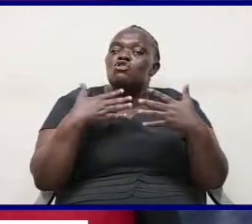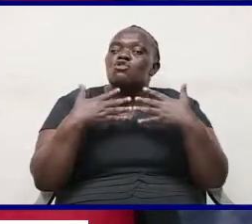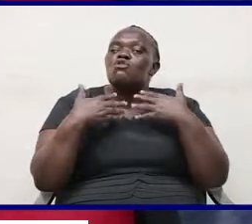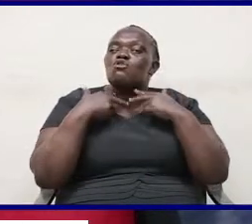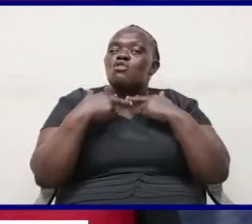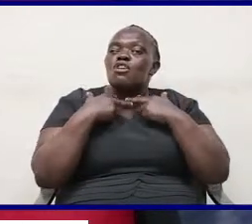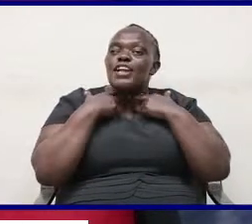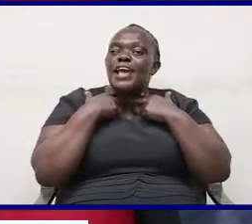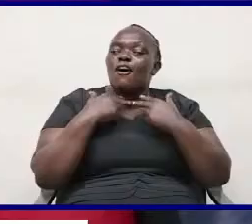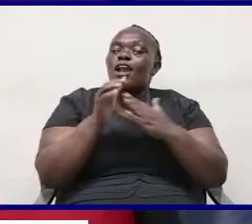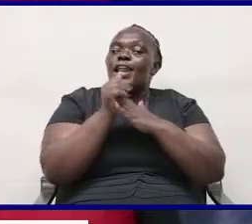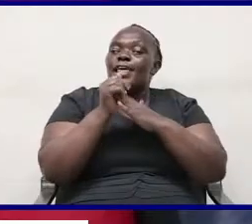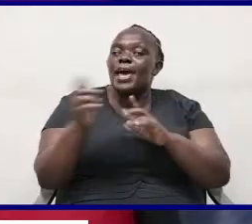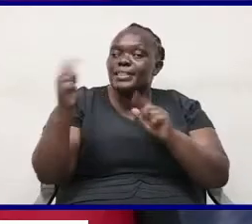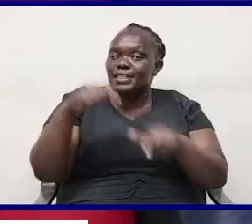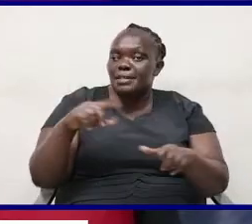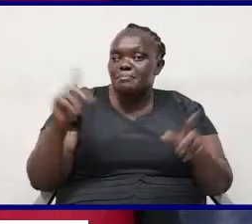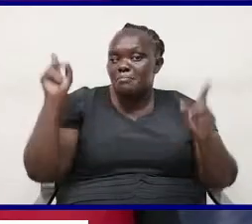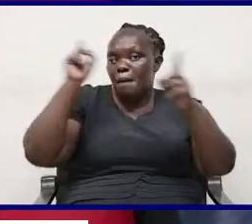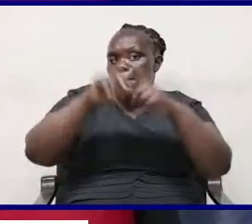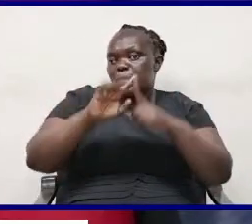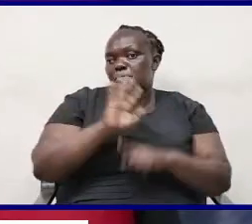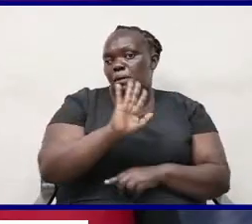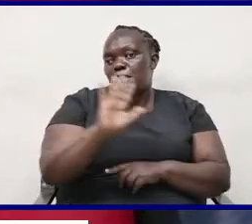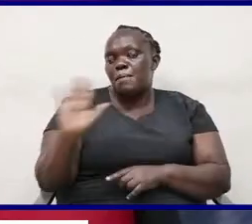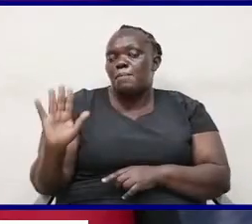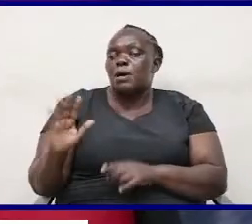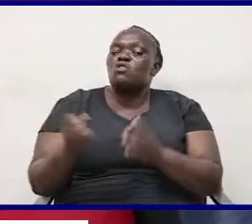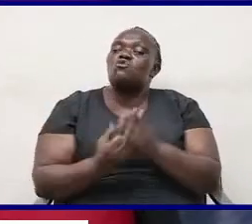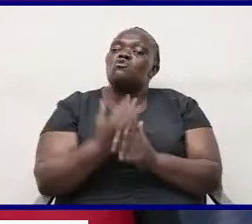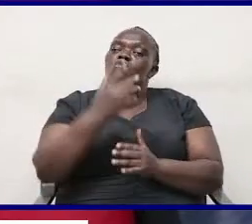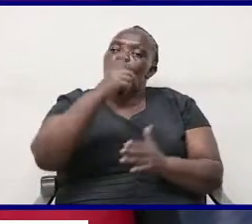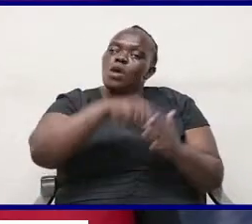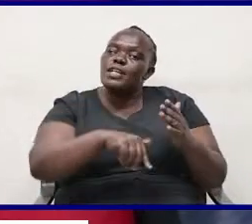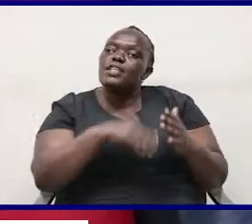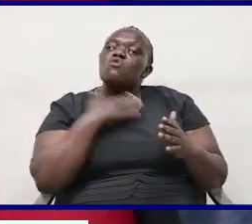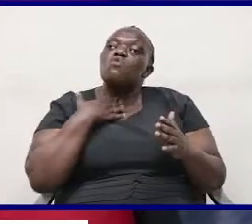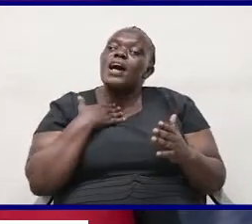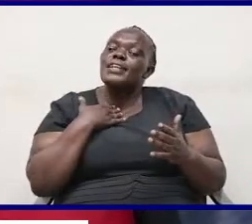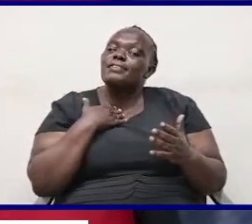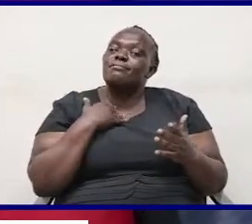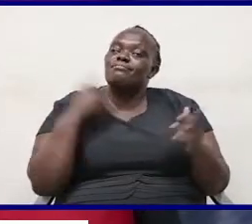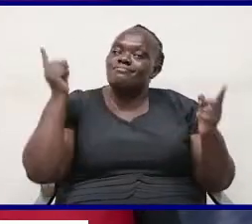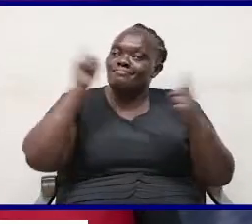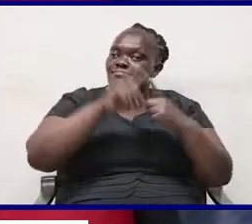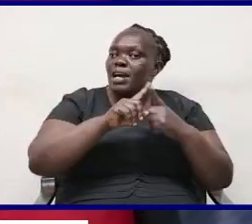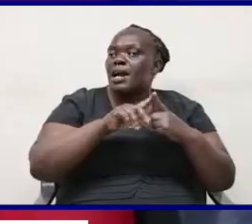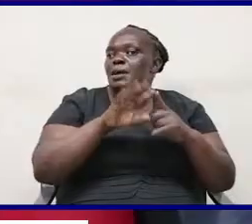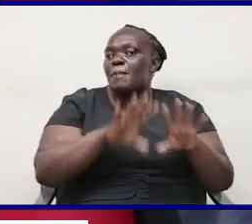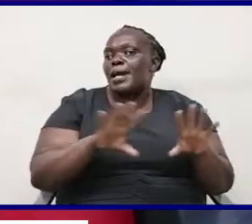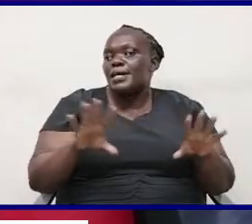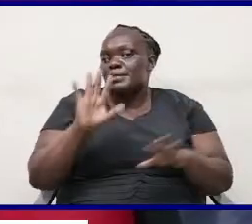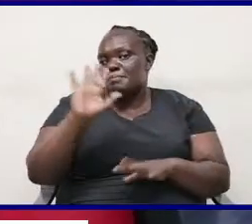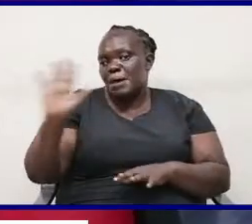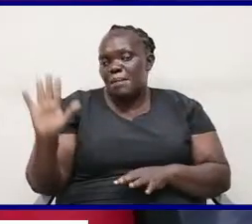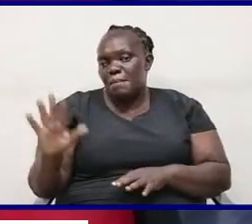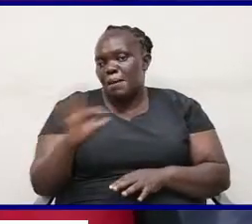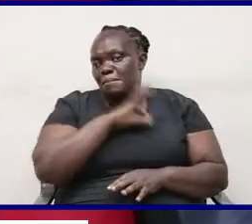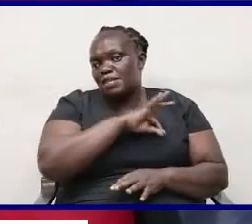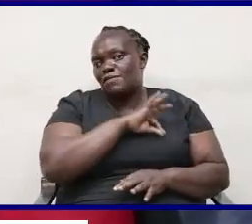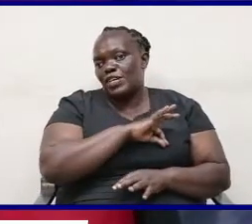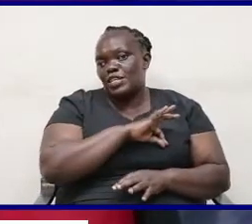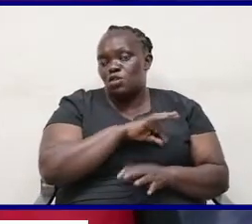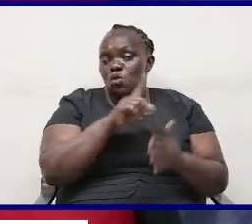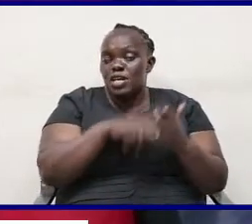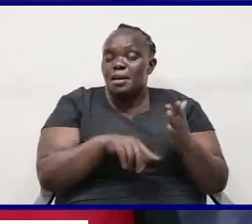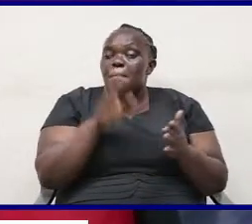in, they purposely grew whatever they were growing for purposes of their market. Yeah. And so